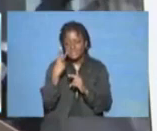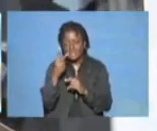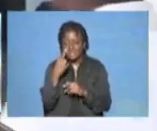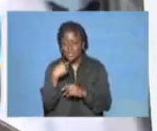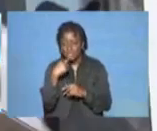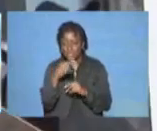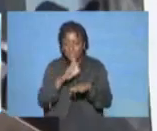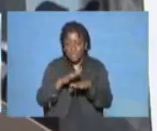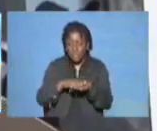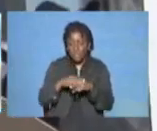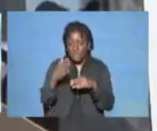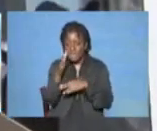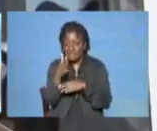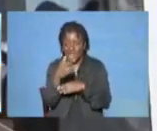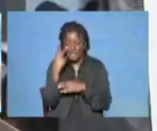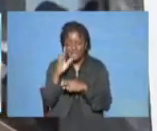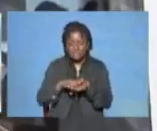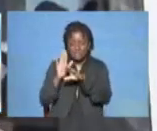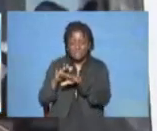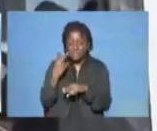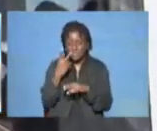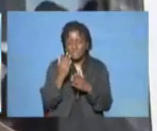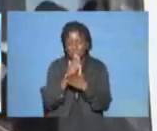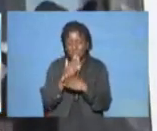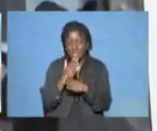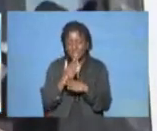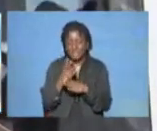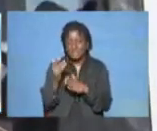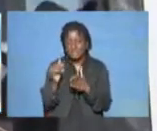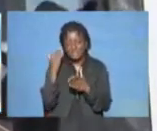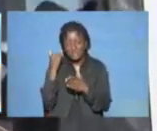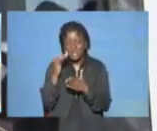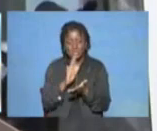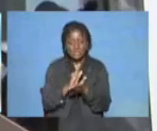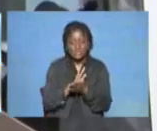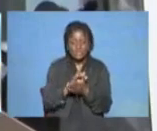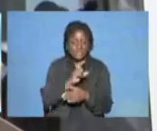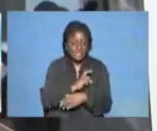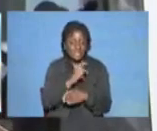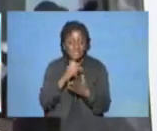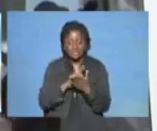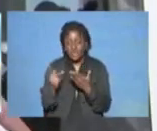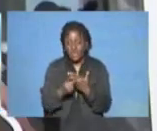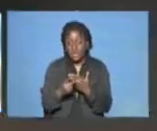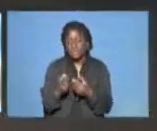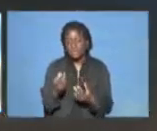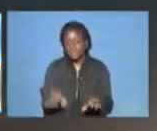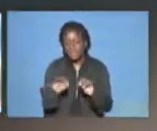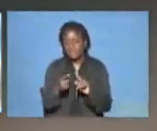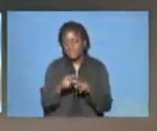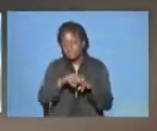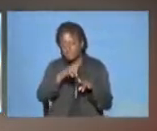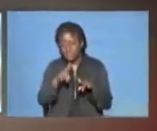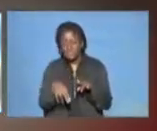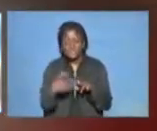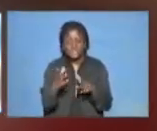could prevent and divert them from getting into a life of crime. And this is why school policing program is so important to reducing crime. The